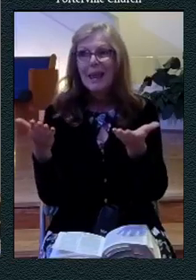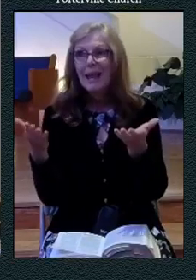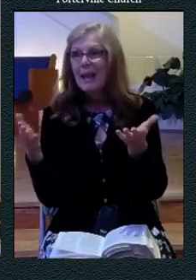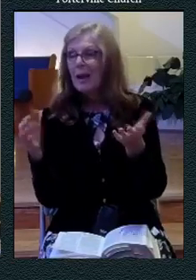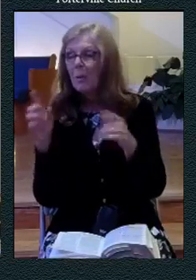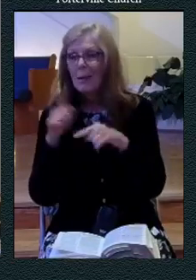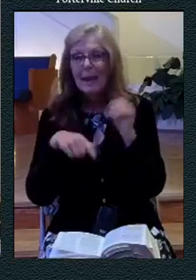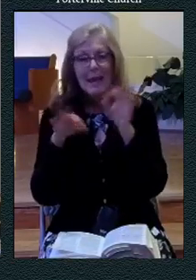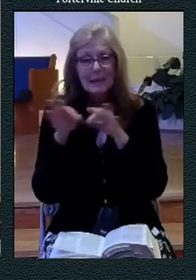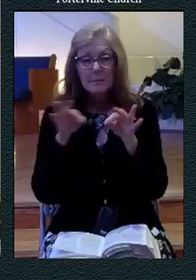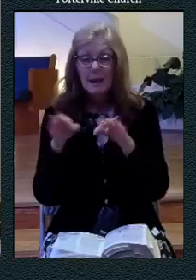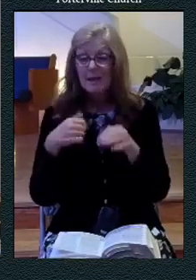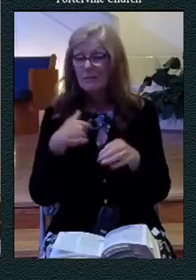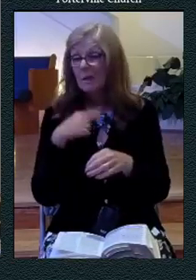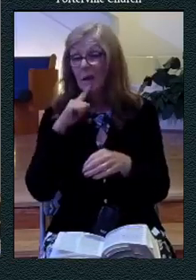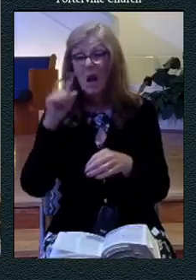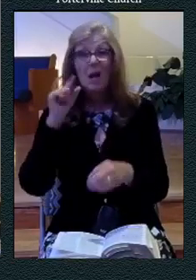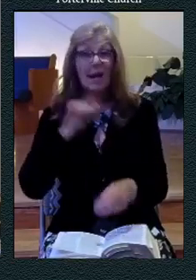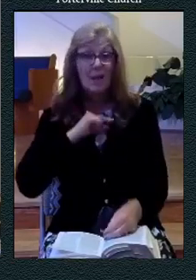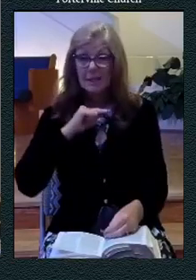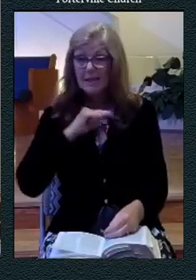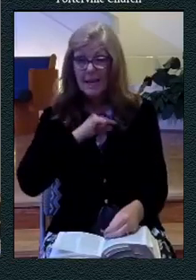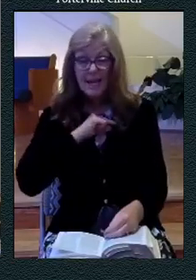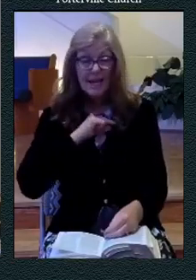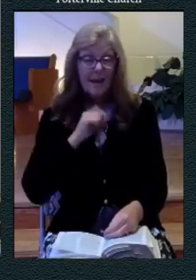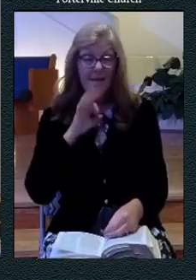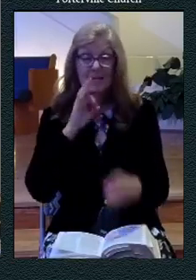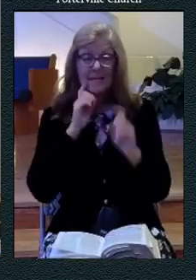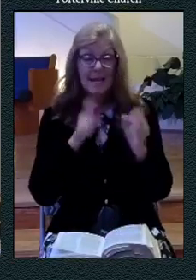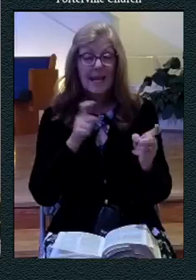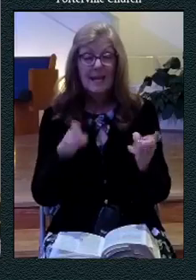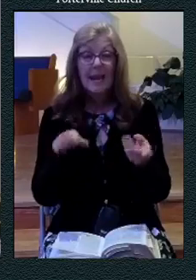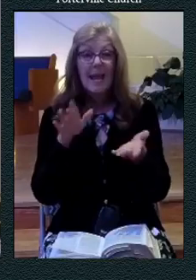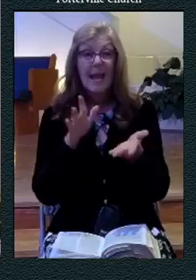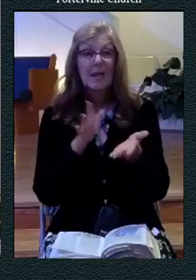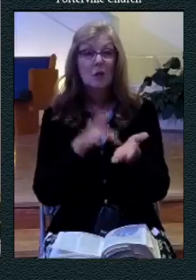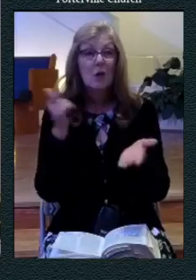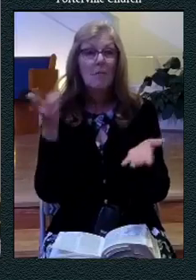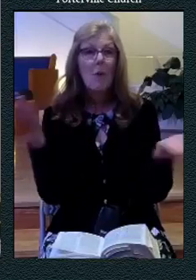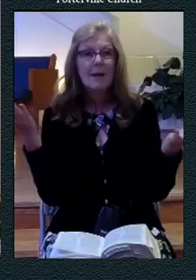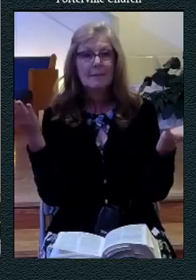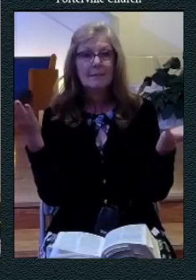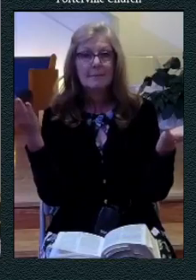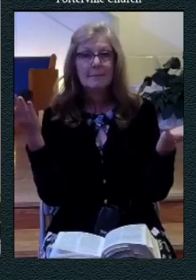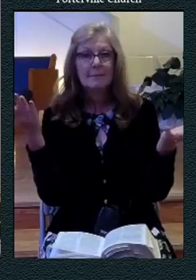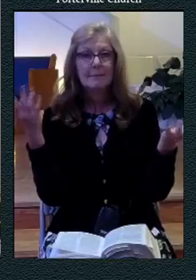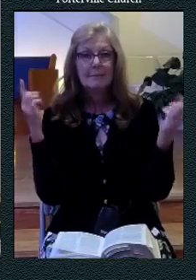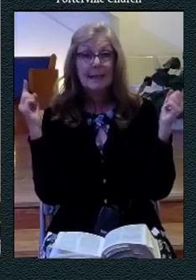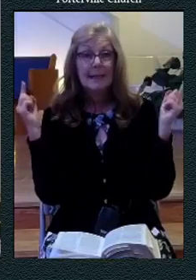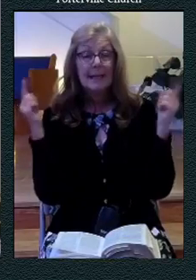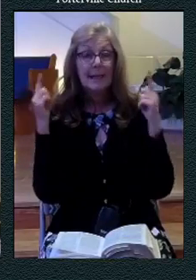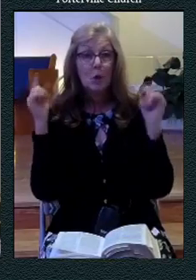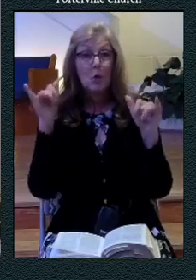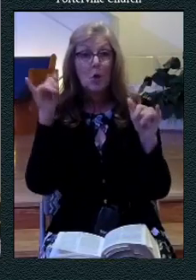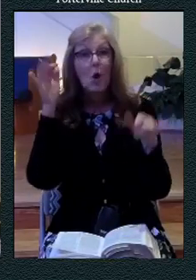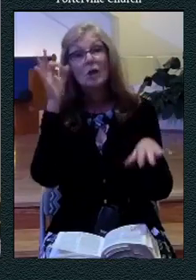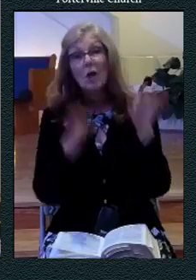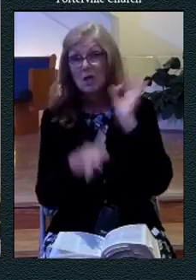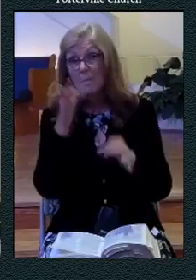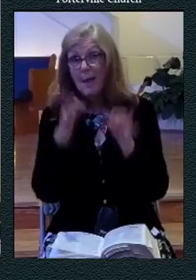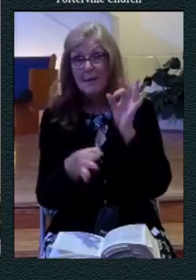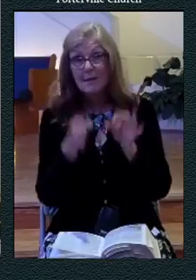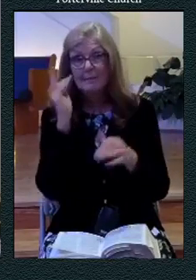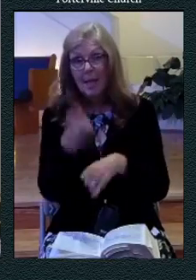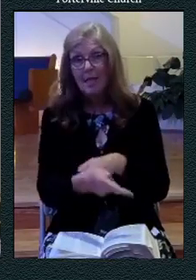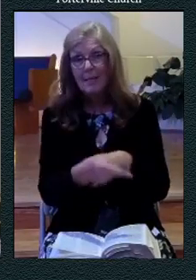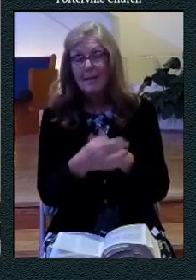simply guilty as charged and deserve eternal judgment. That's the